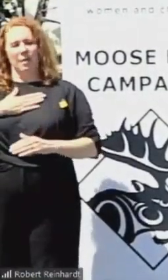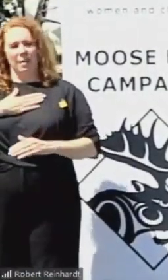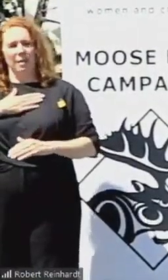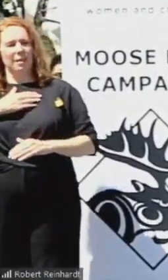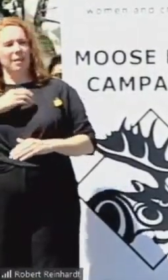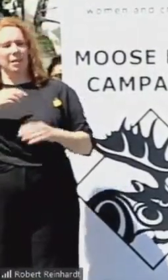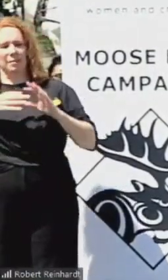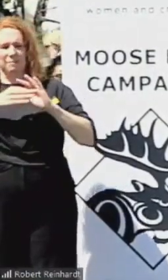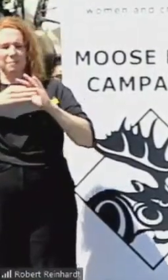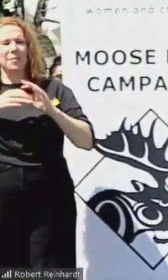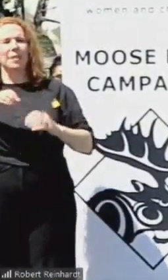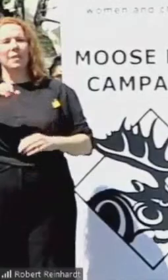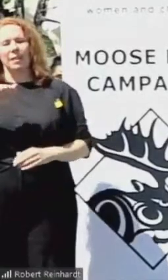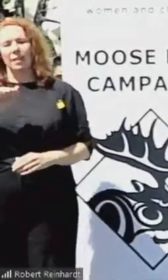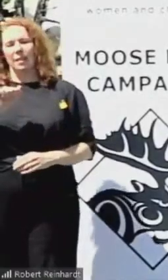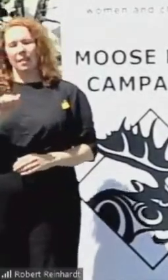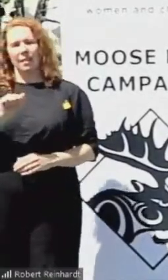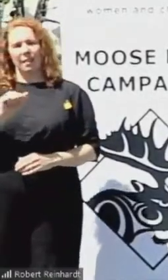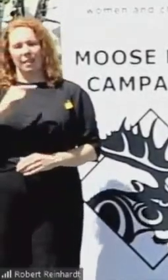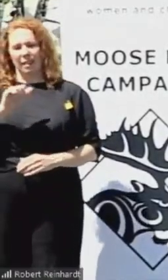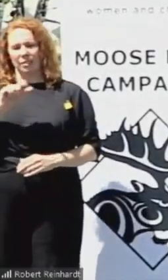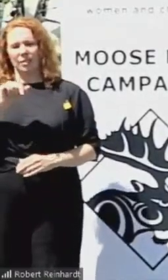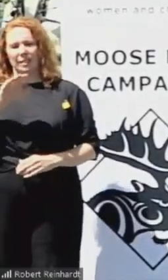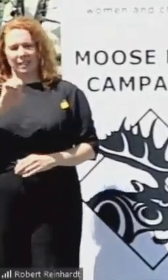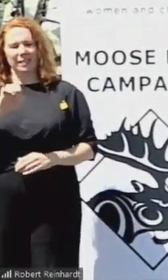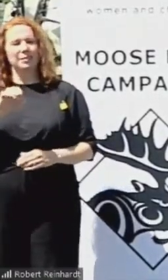She went missing in May 2011.